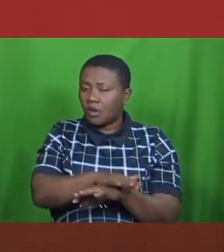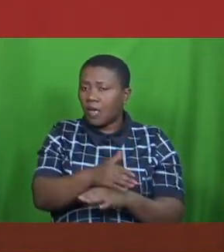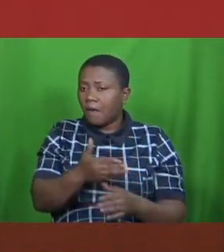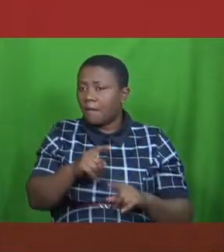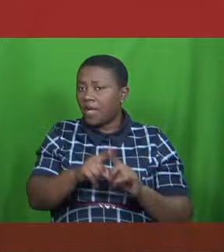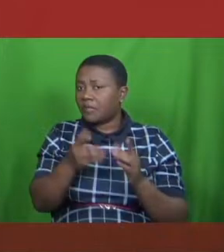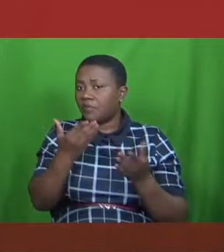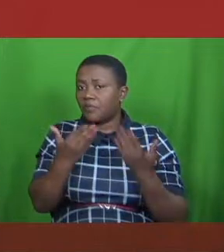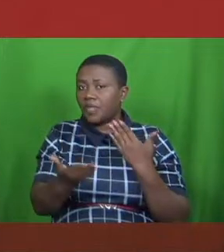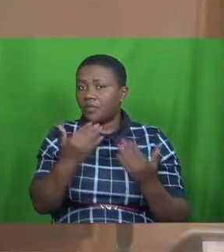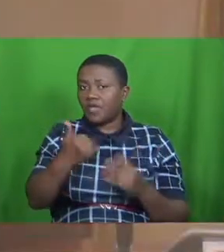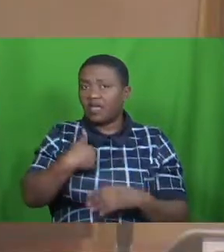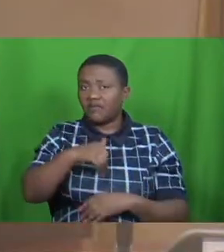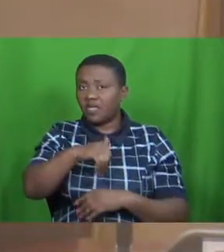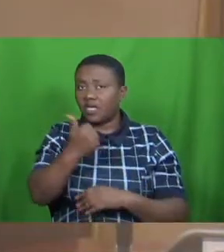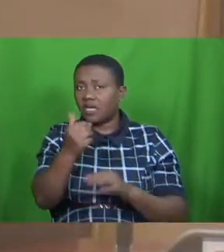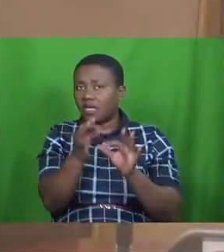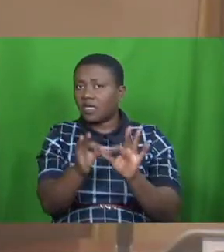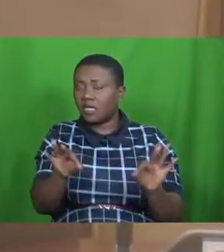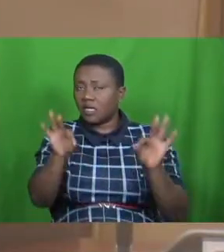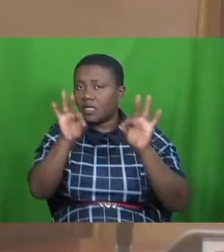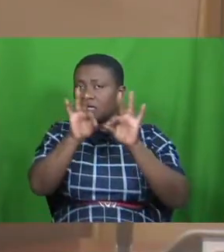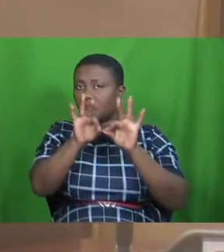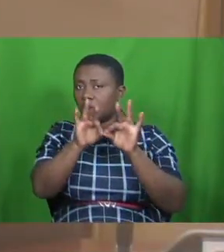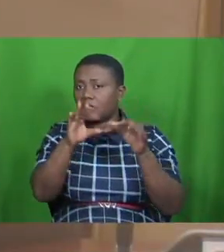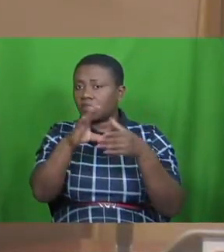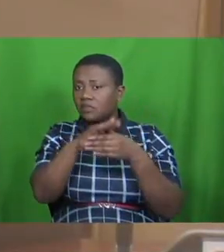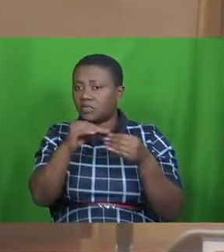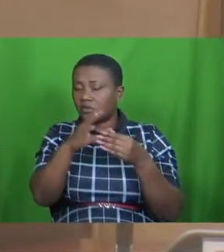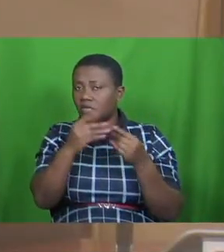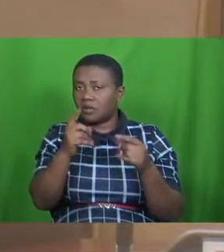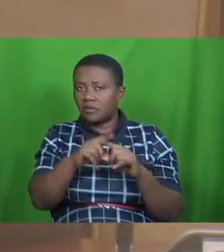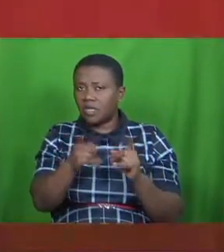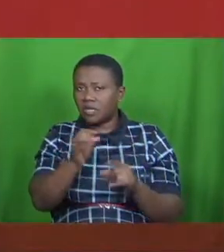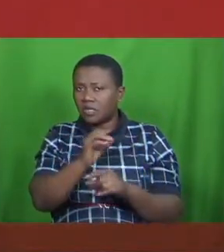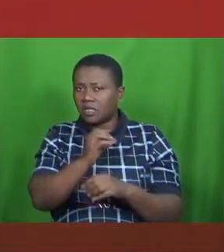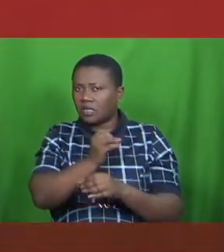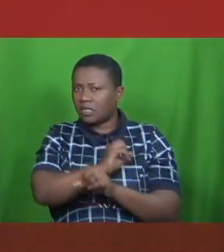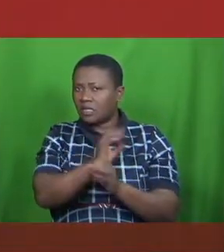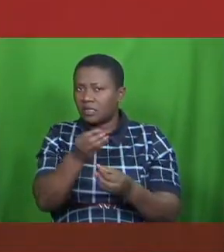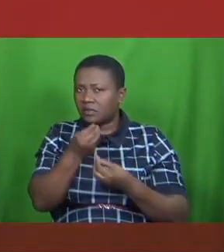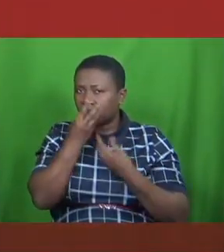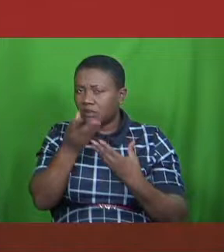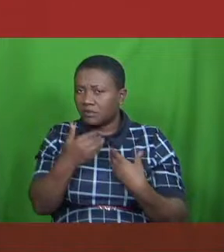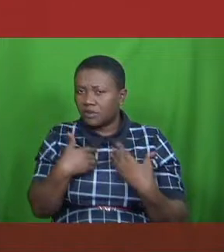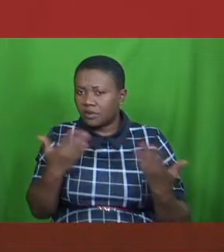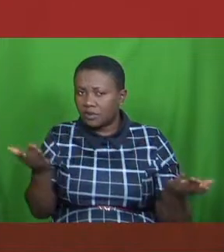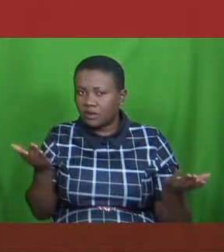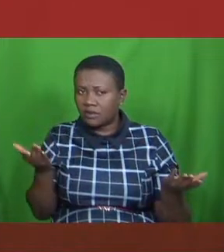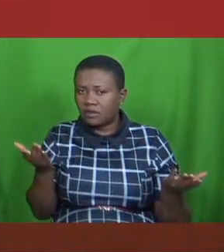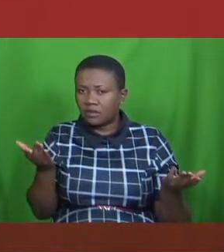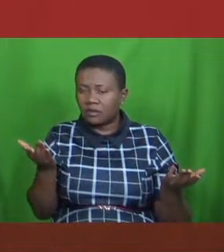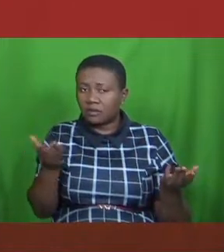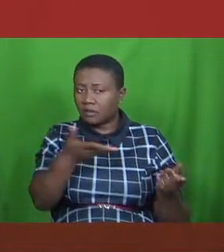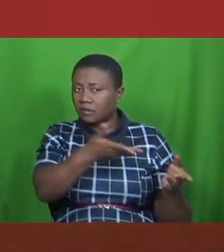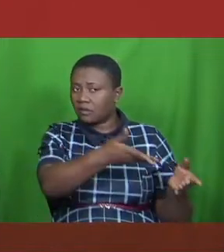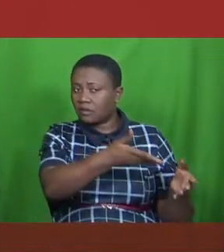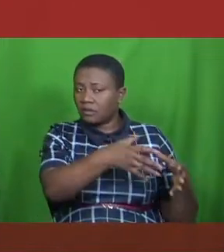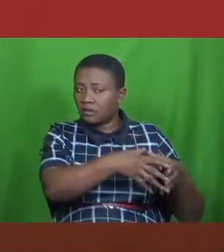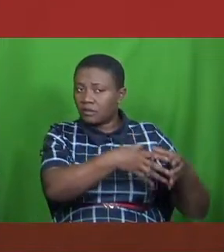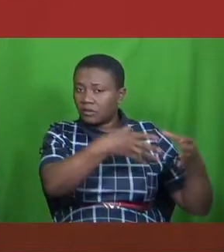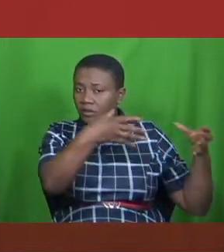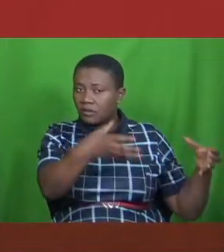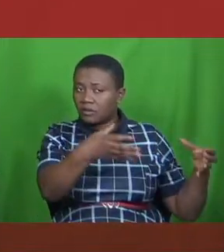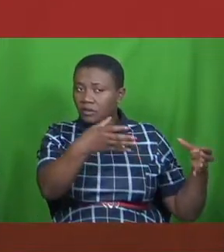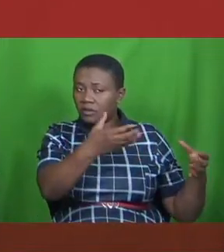for consideration, my attention has not been drawn to any of them. Majority Chief Whip.